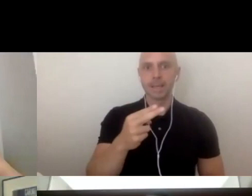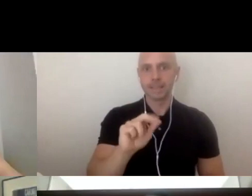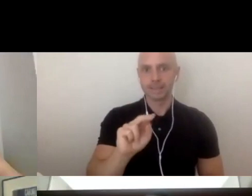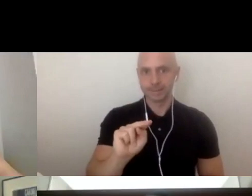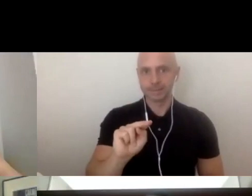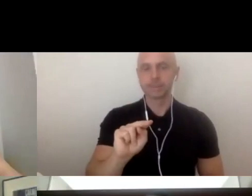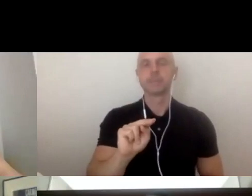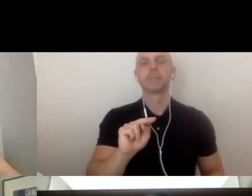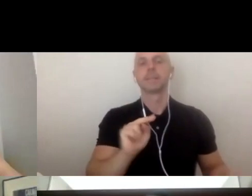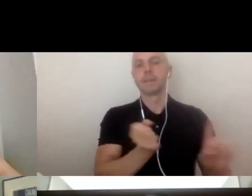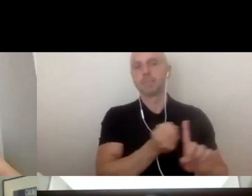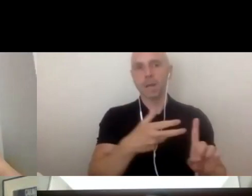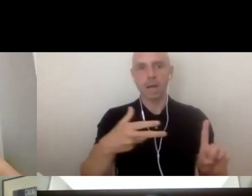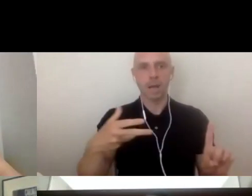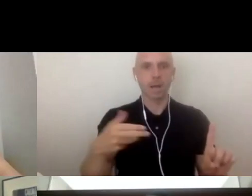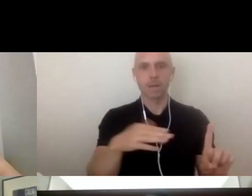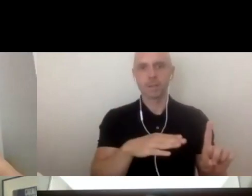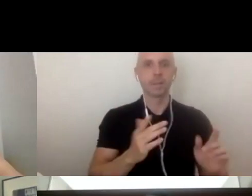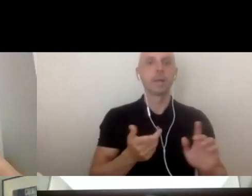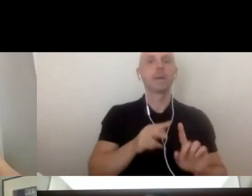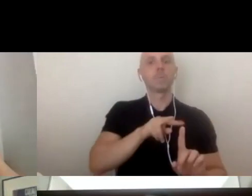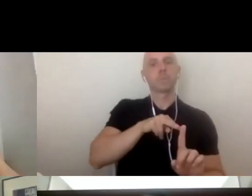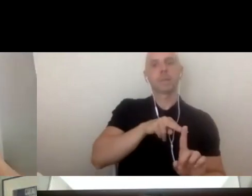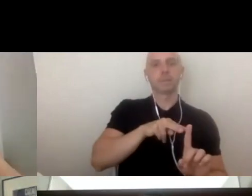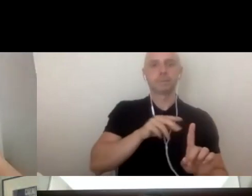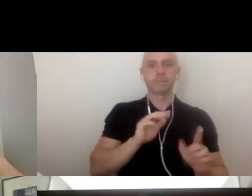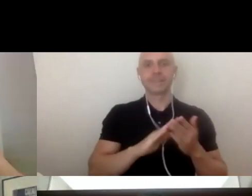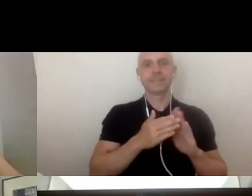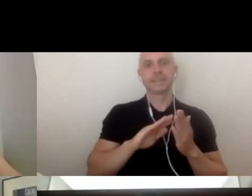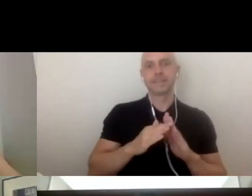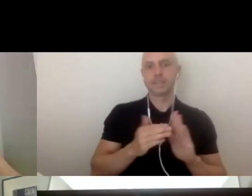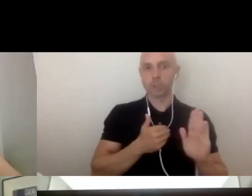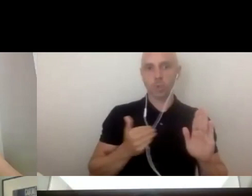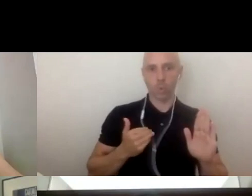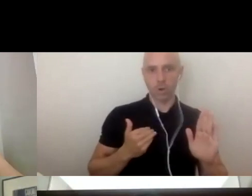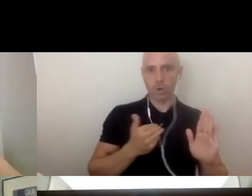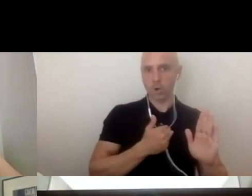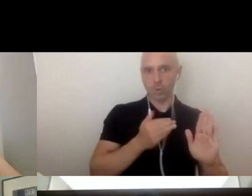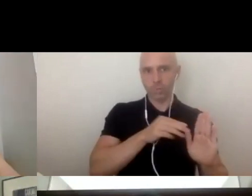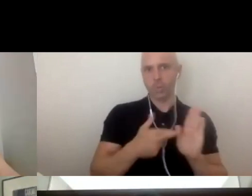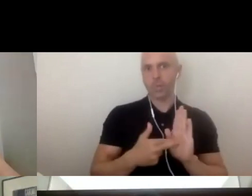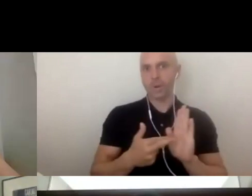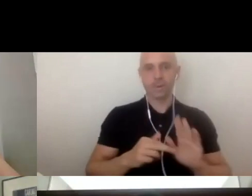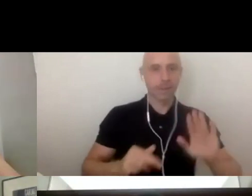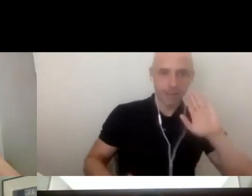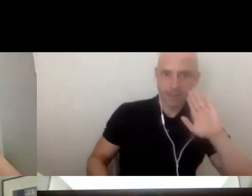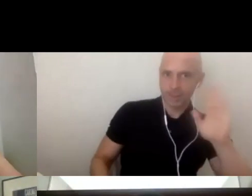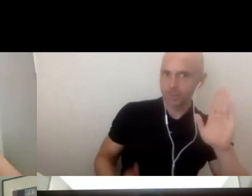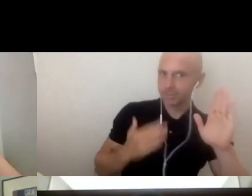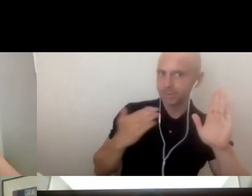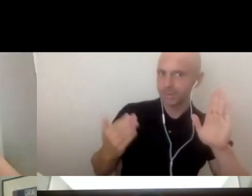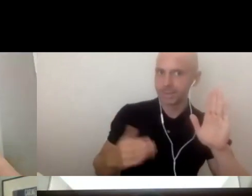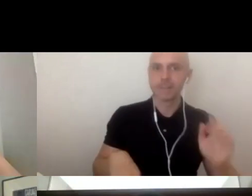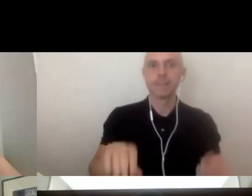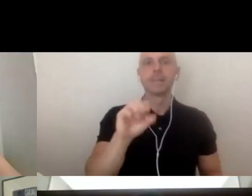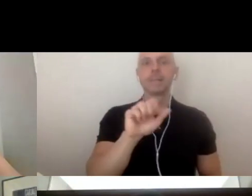City of Toronto. Sally. Thanks, Claire, and hi everyone. I'm Sally Han from the City of Toronto's Economic